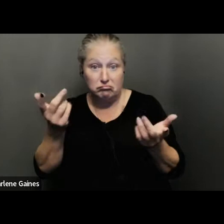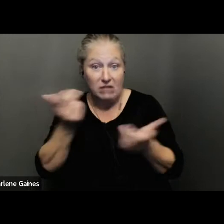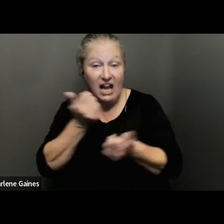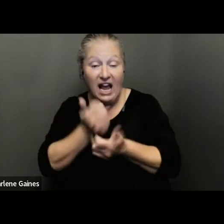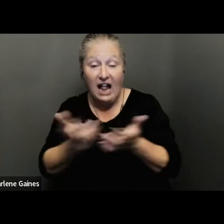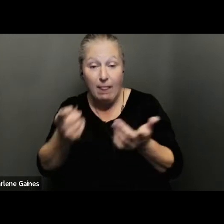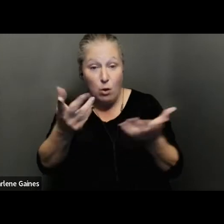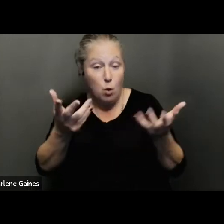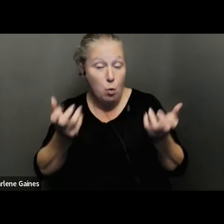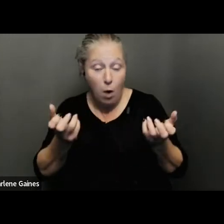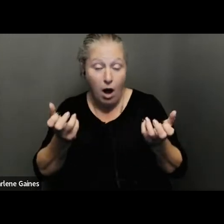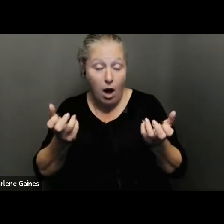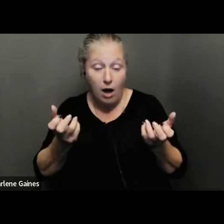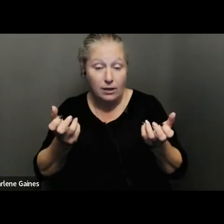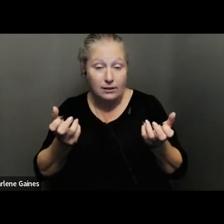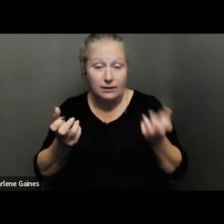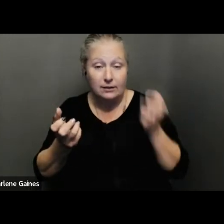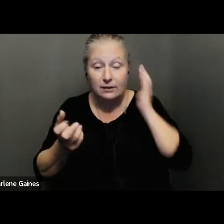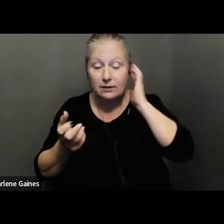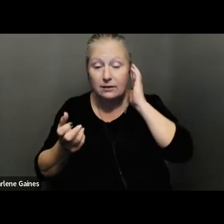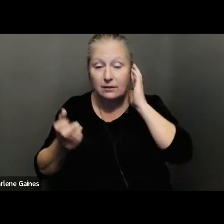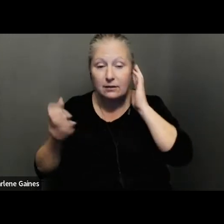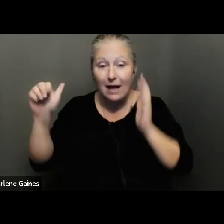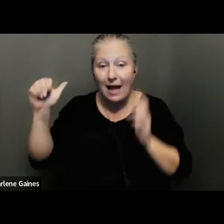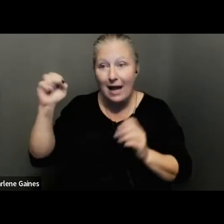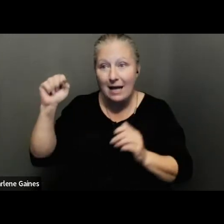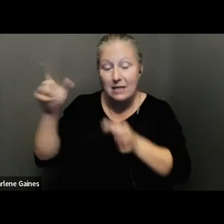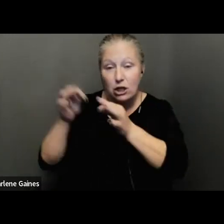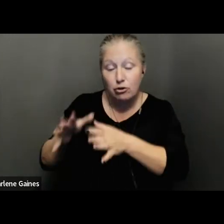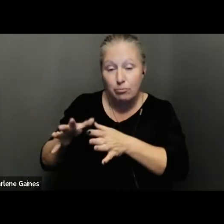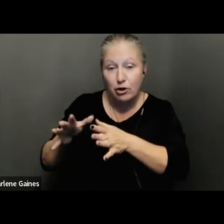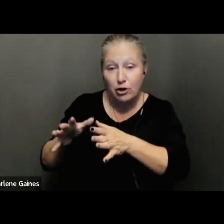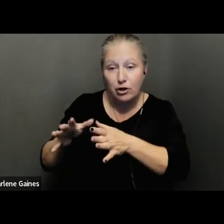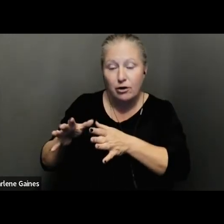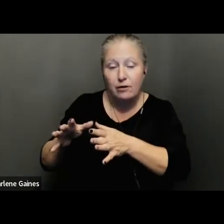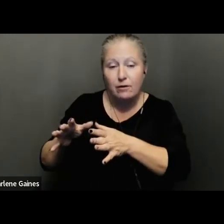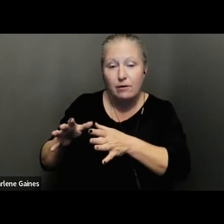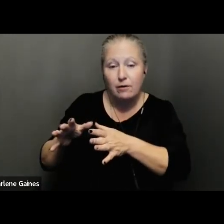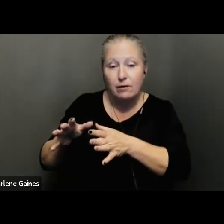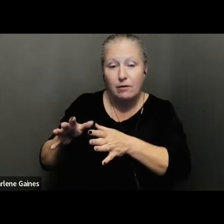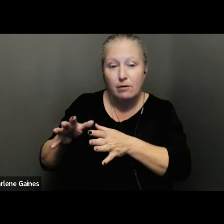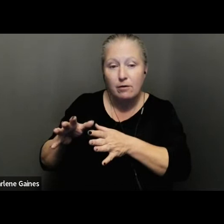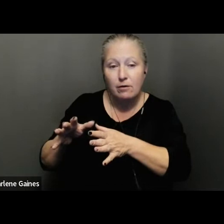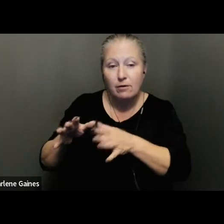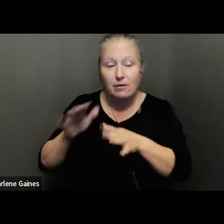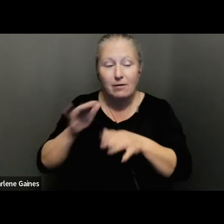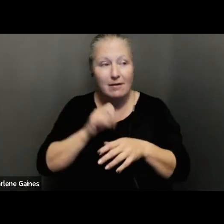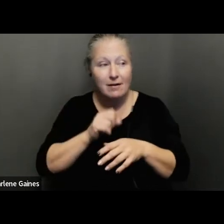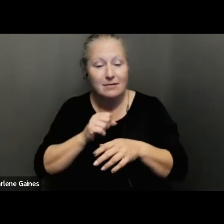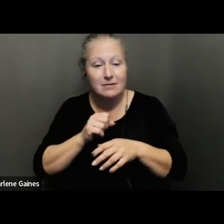guys want. We're gonna do President it. Land, the ASL interpreter, sorry. Oh, yes.